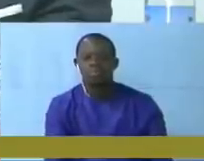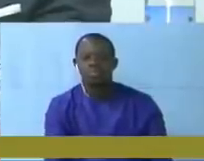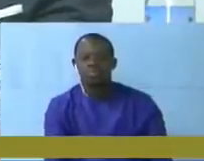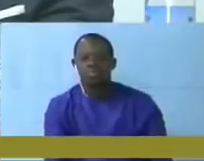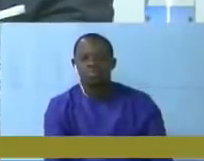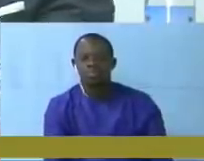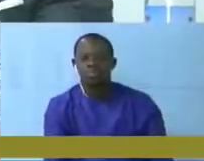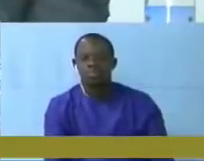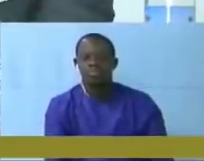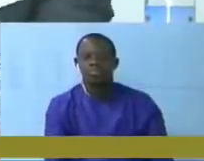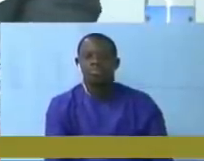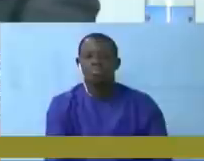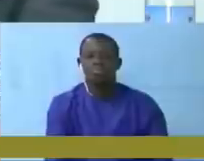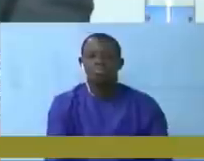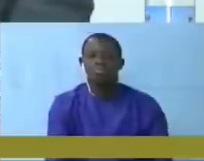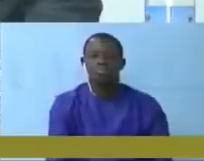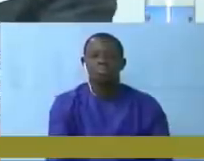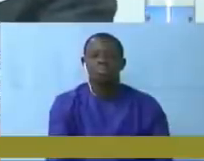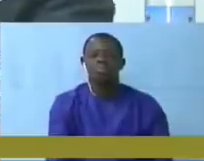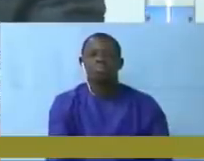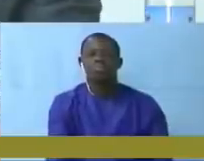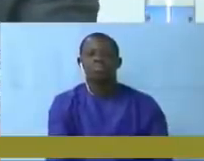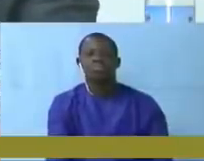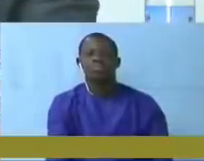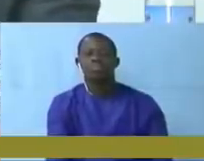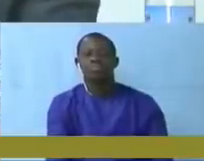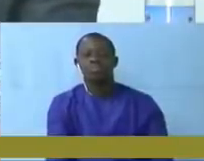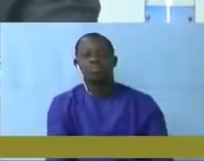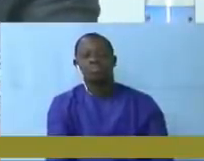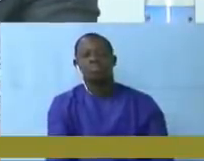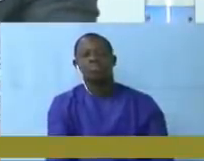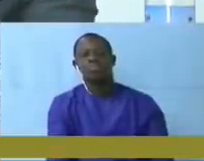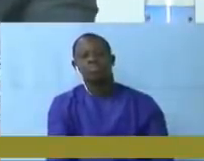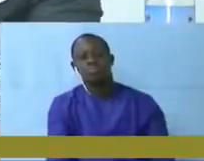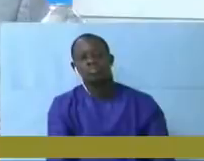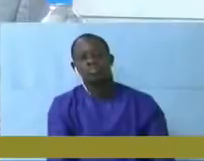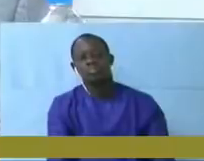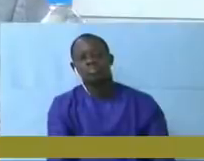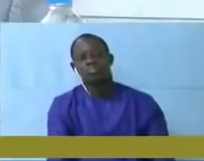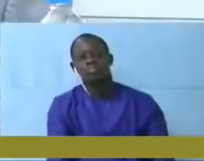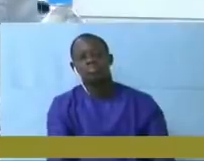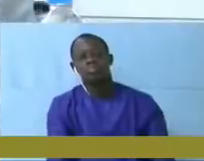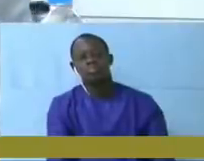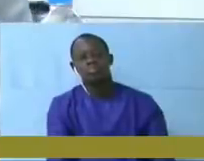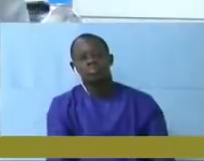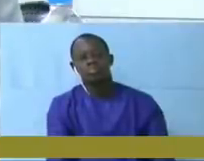d'accord ndax dinañ ko wéccem deet lan mo tax ñu défé ko non lan moy ndjeriñ.